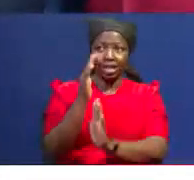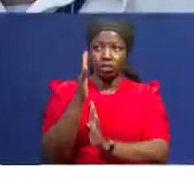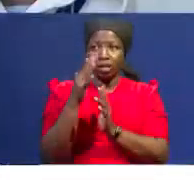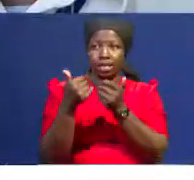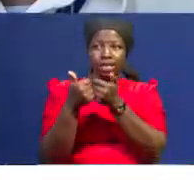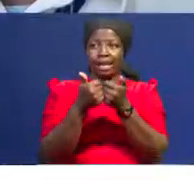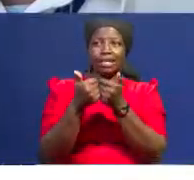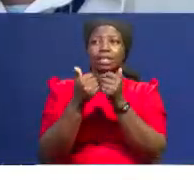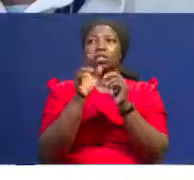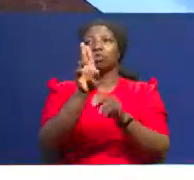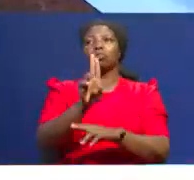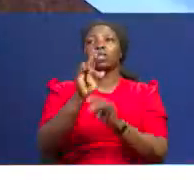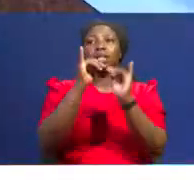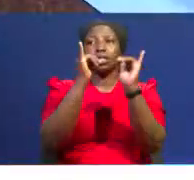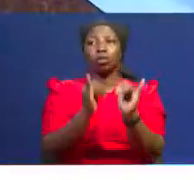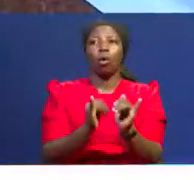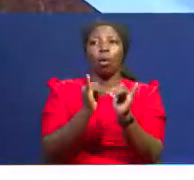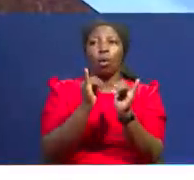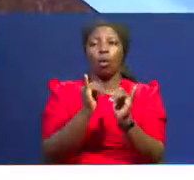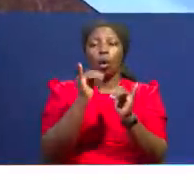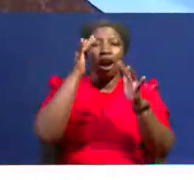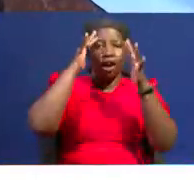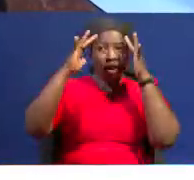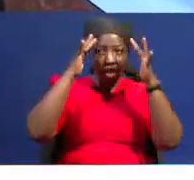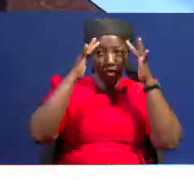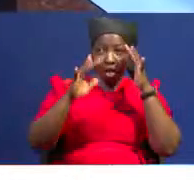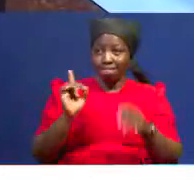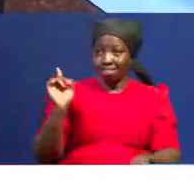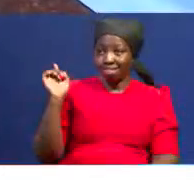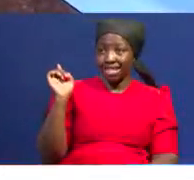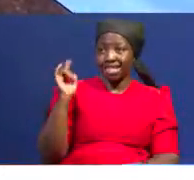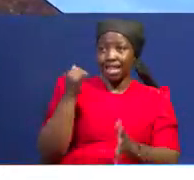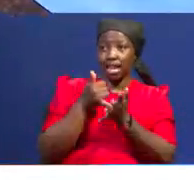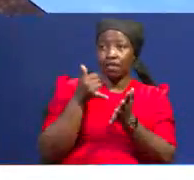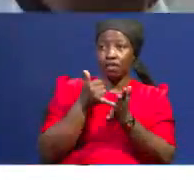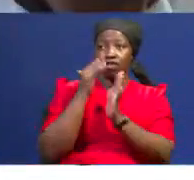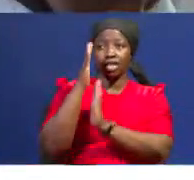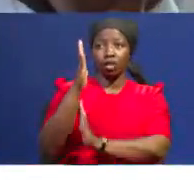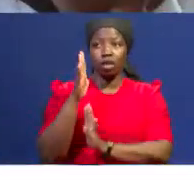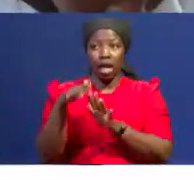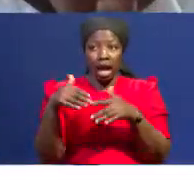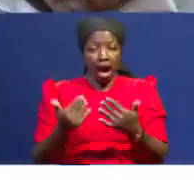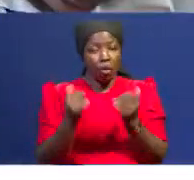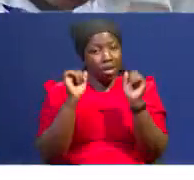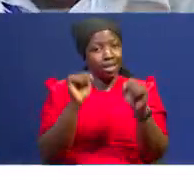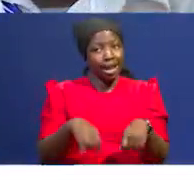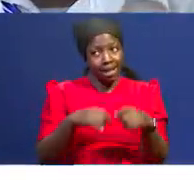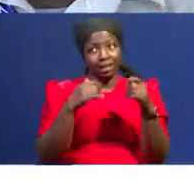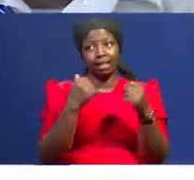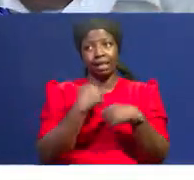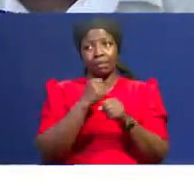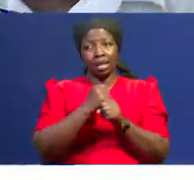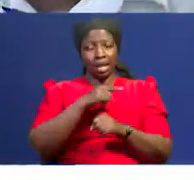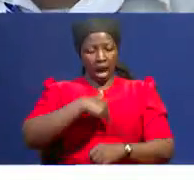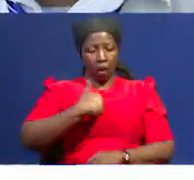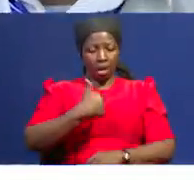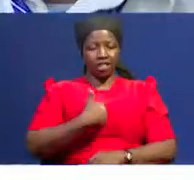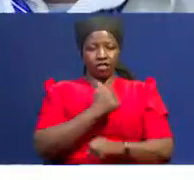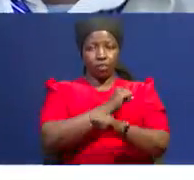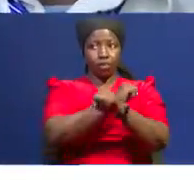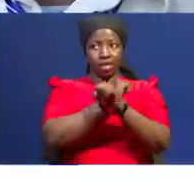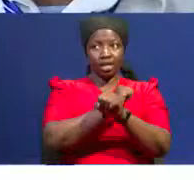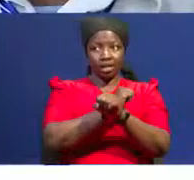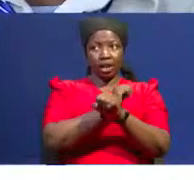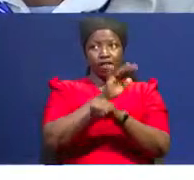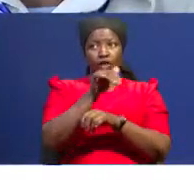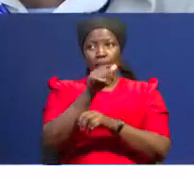invention. Mimi nahusiana na mambo na security. Vinyo tunaweza motivate ourselves to security, yani tujichunge kuna wezi na